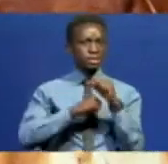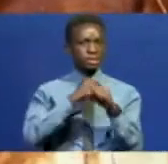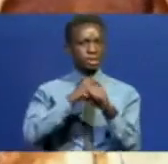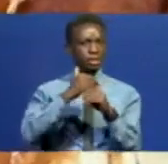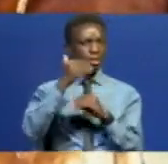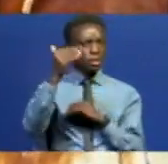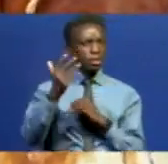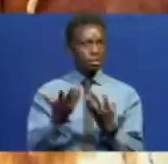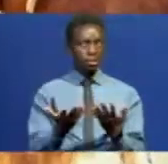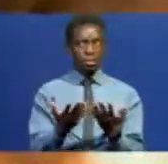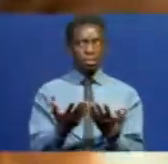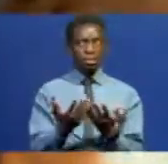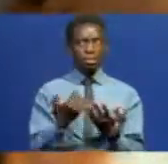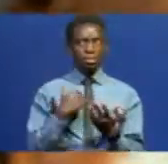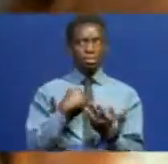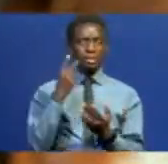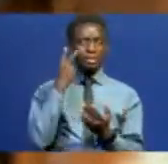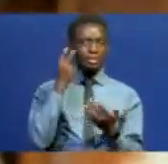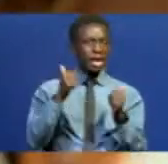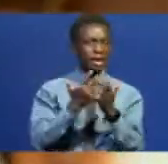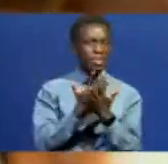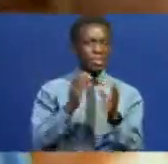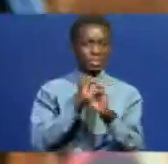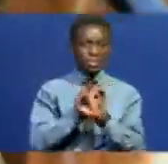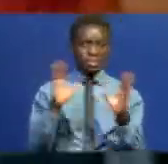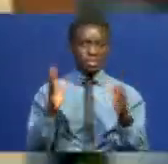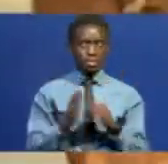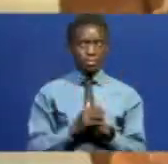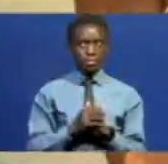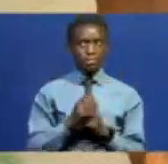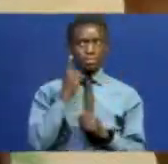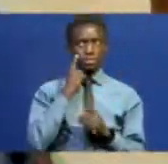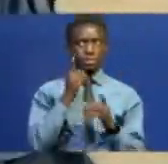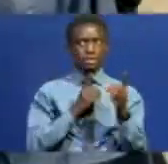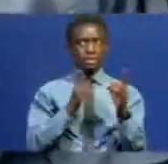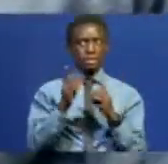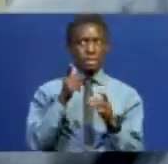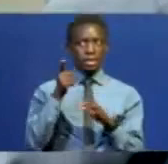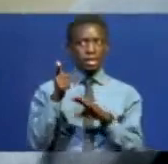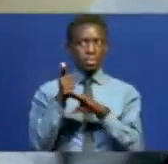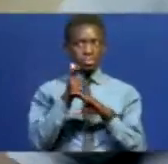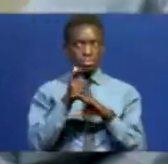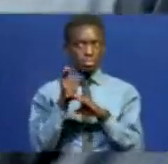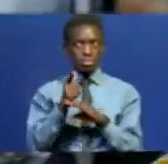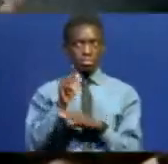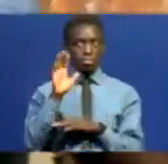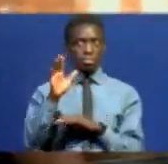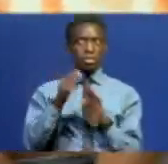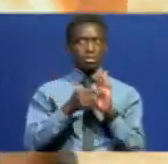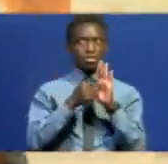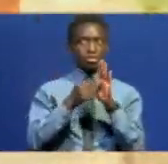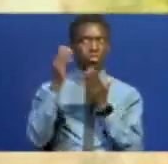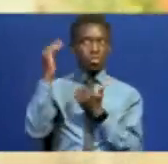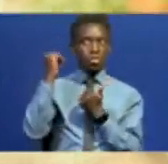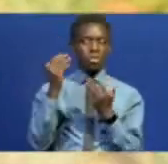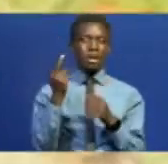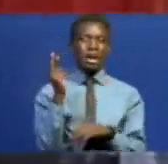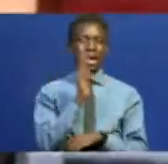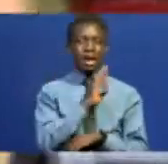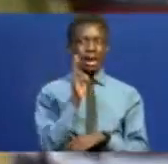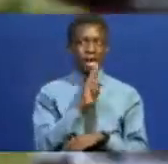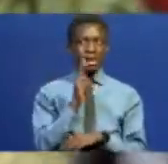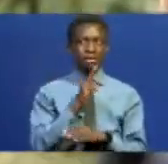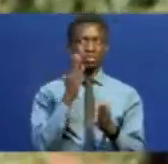Bro, mi sioni kitu. Directed by David Waronja, the film juxtaposes their fervent hopes with the harsh reality